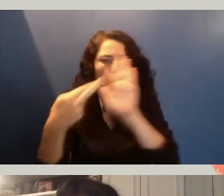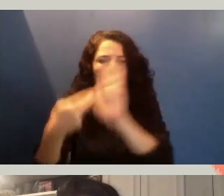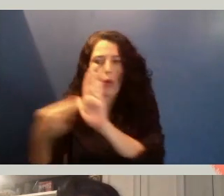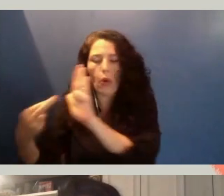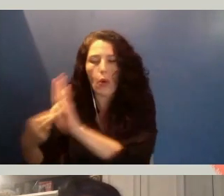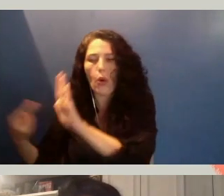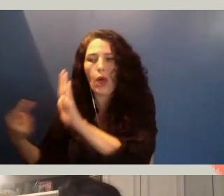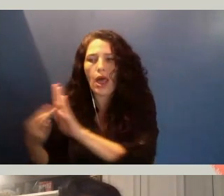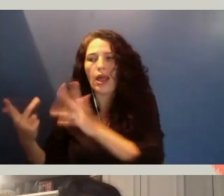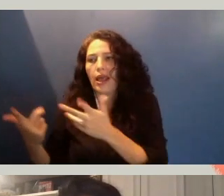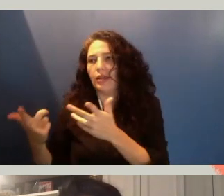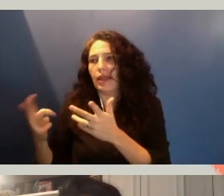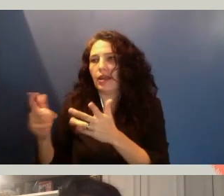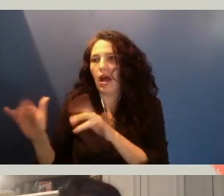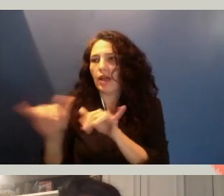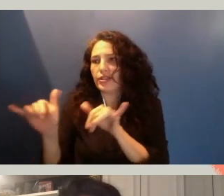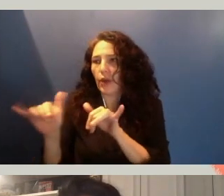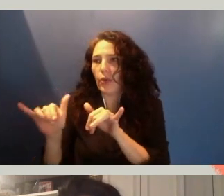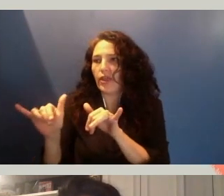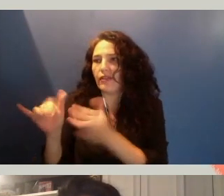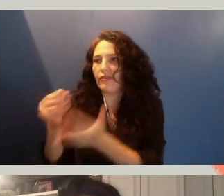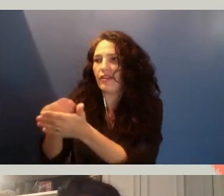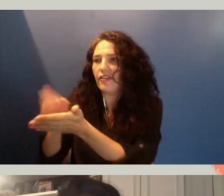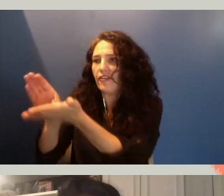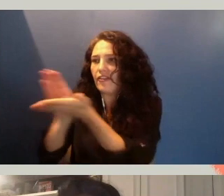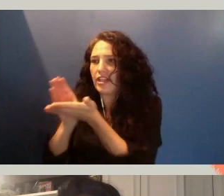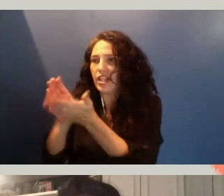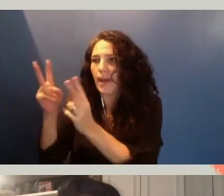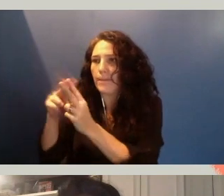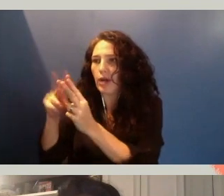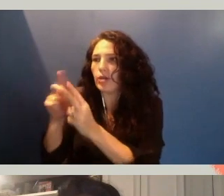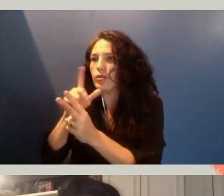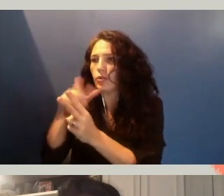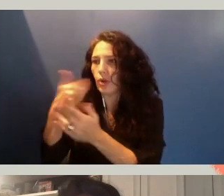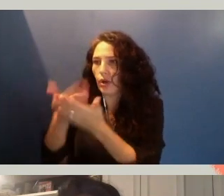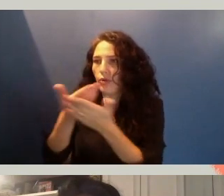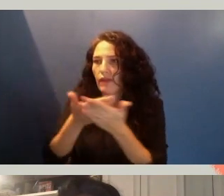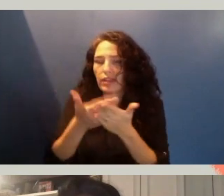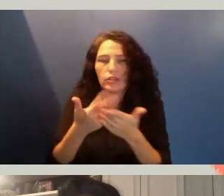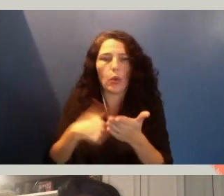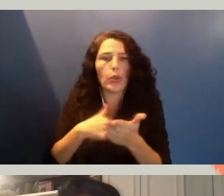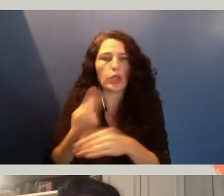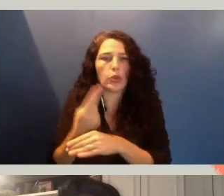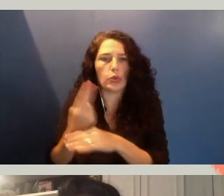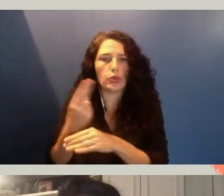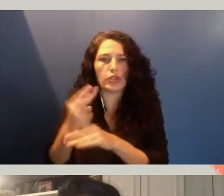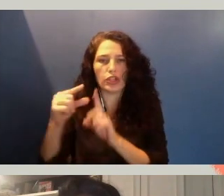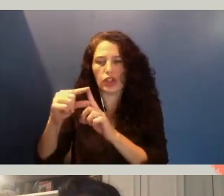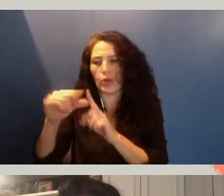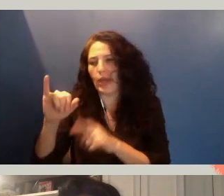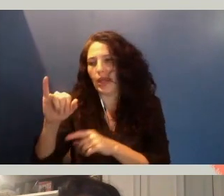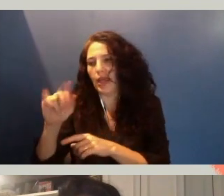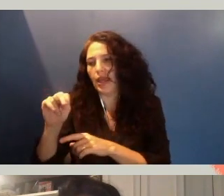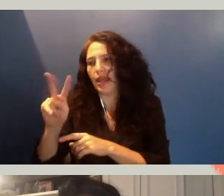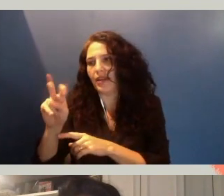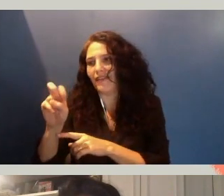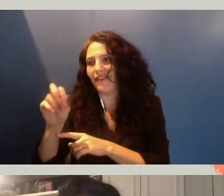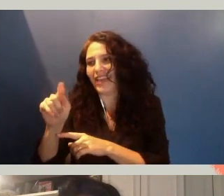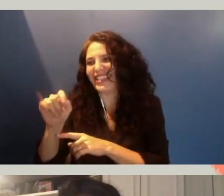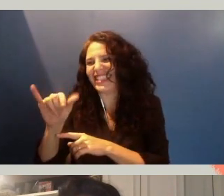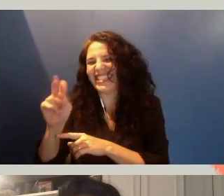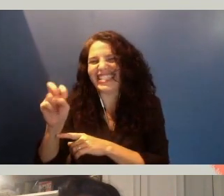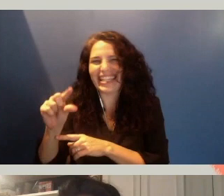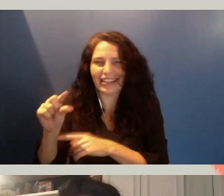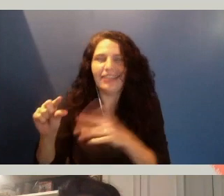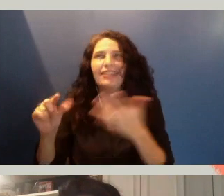other funding partners for coming in. So, you know, we use the term, I appreciate what you said, Marcia, about not saying, you know, investing. I know, you know, it's not